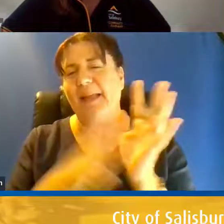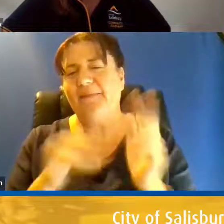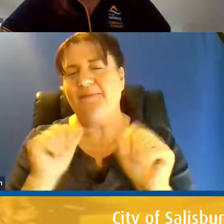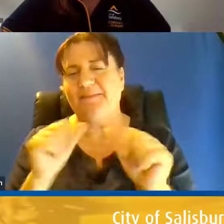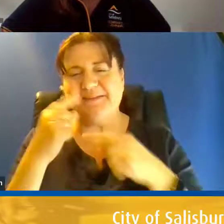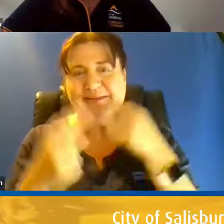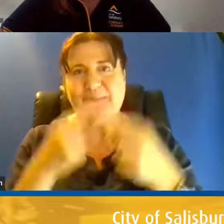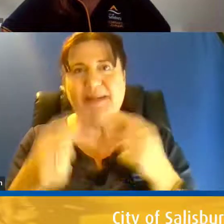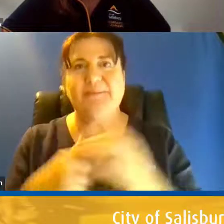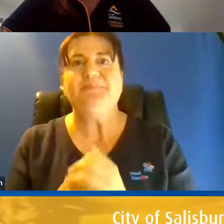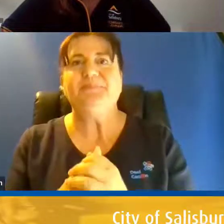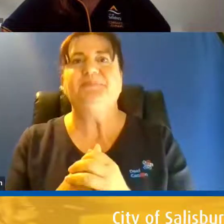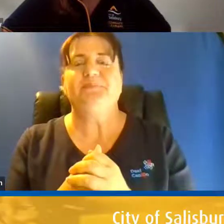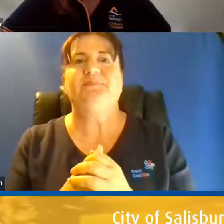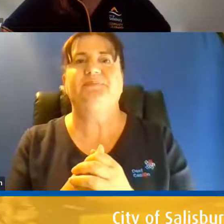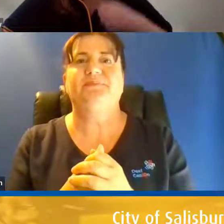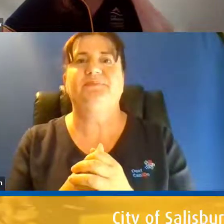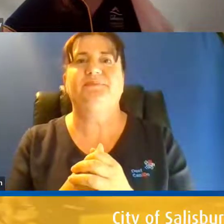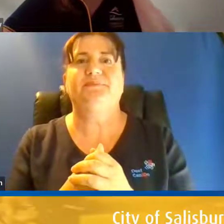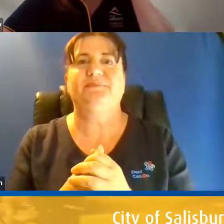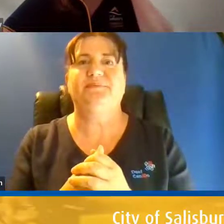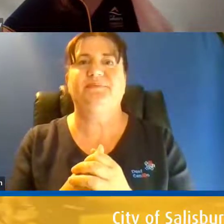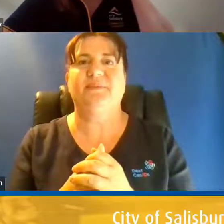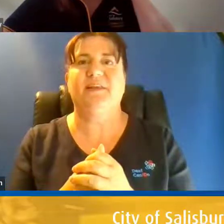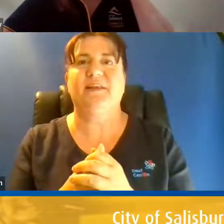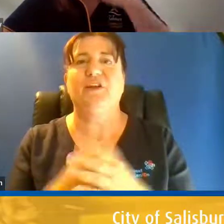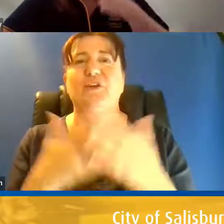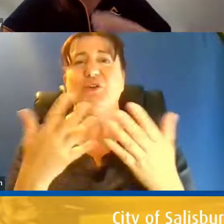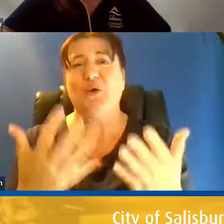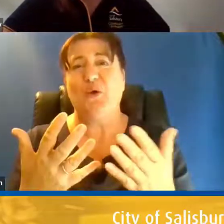it's exposed to all the audience.